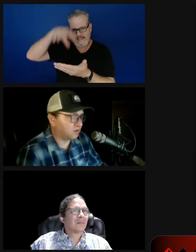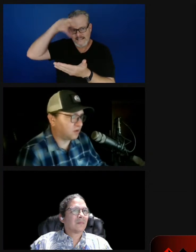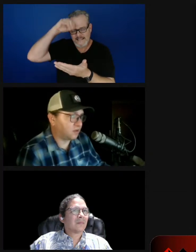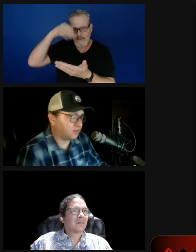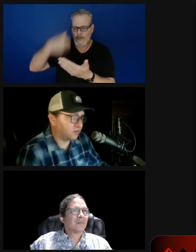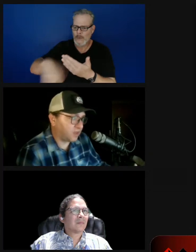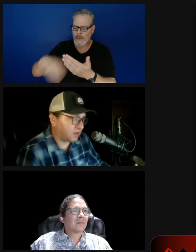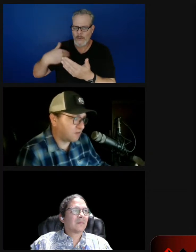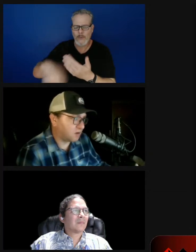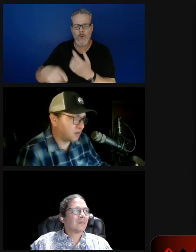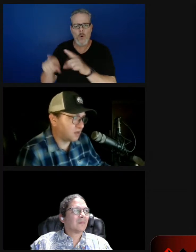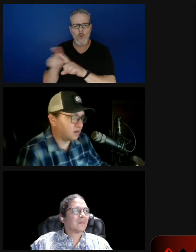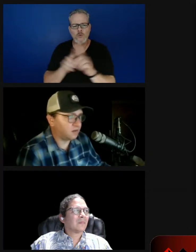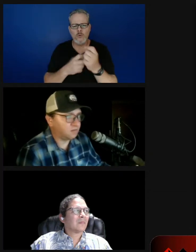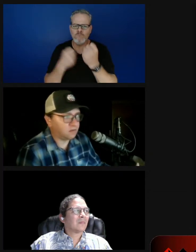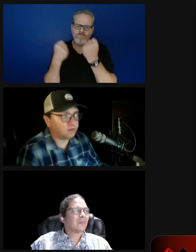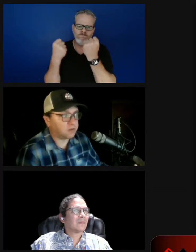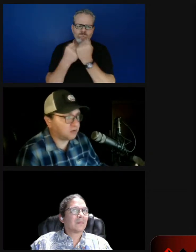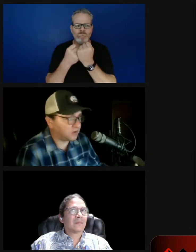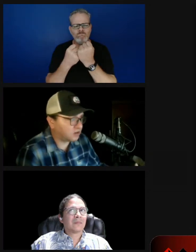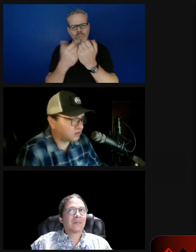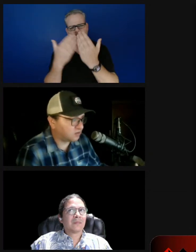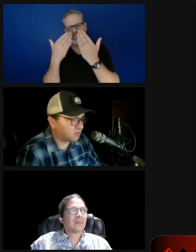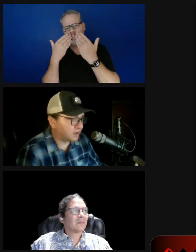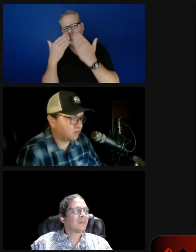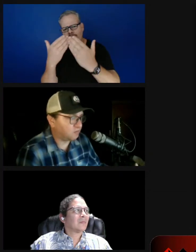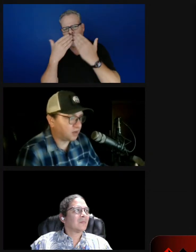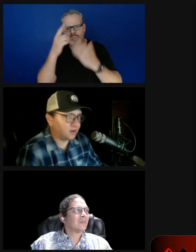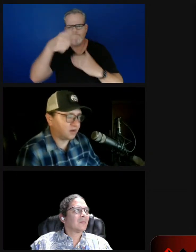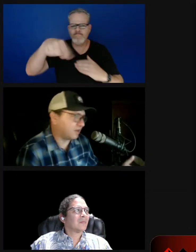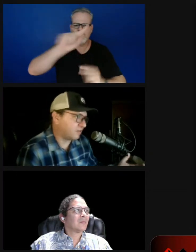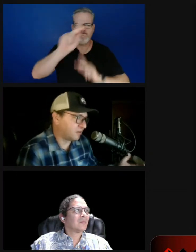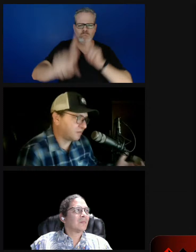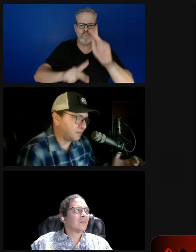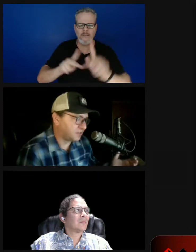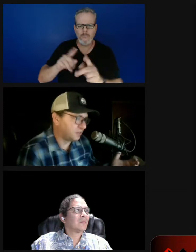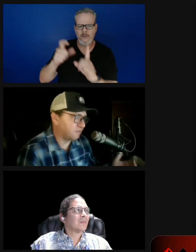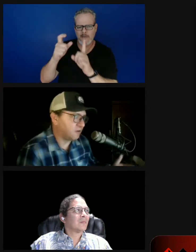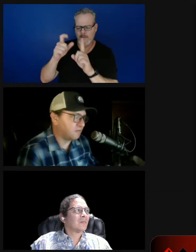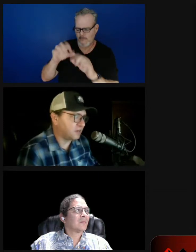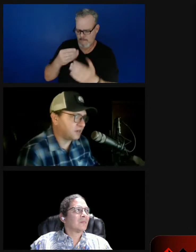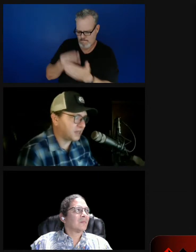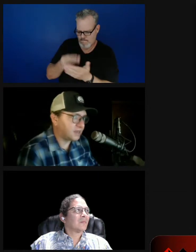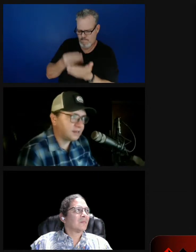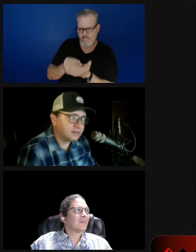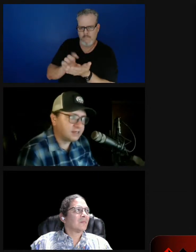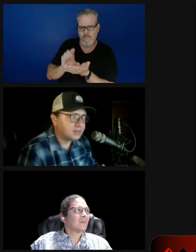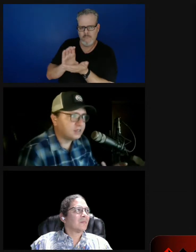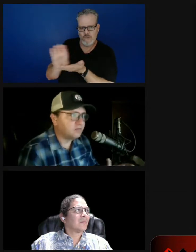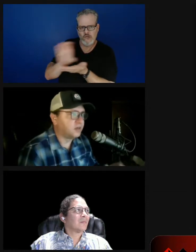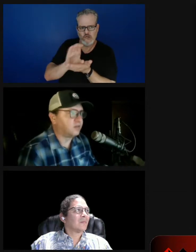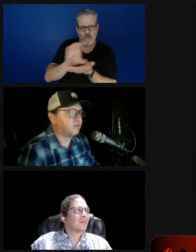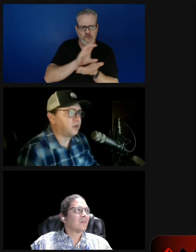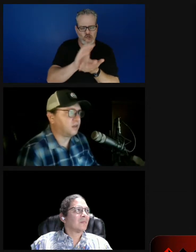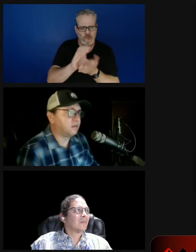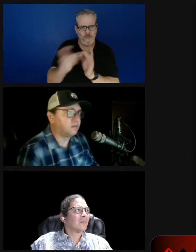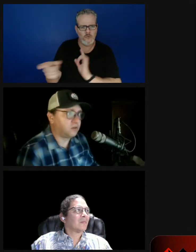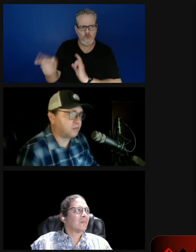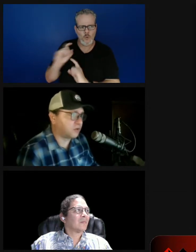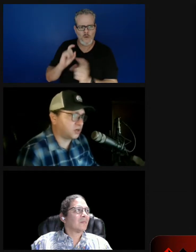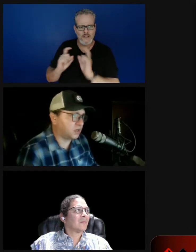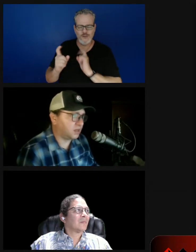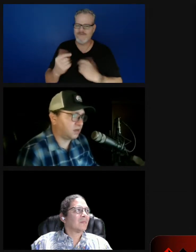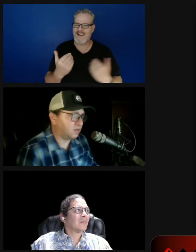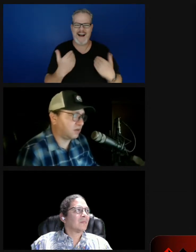support. Thank everybody that has made donations over the past bit. I don't have a list up in front of me today, but we